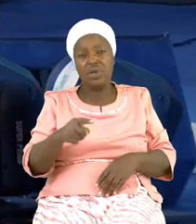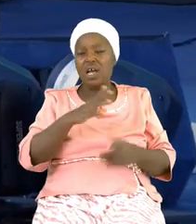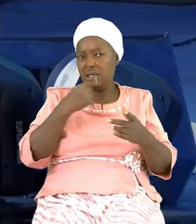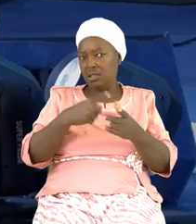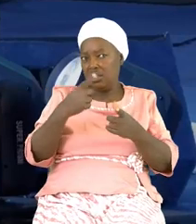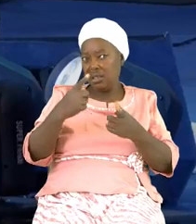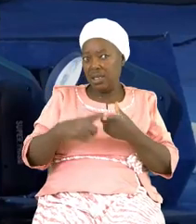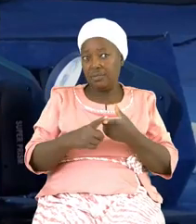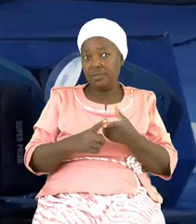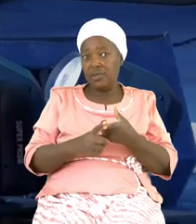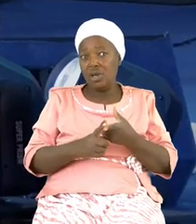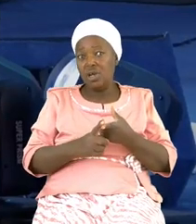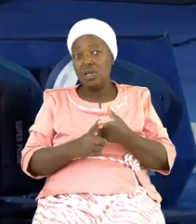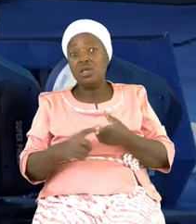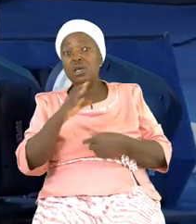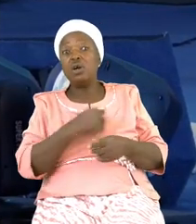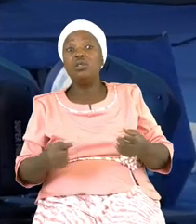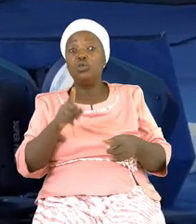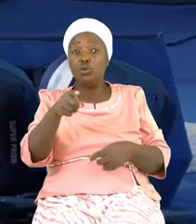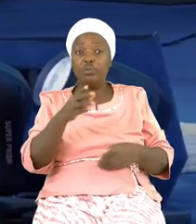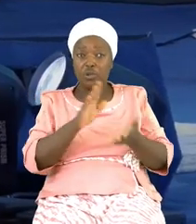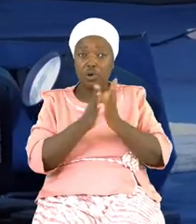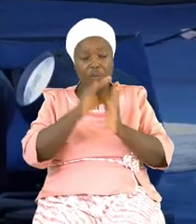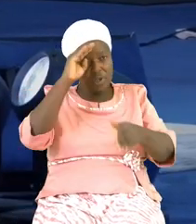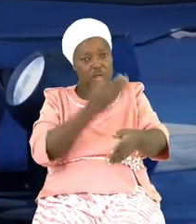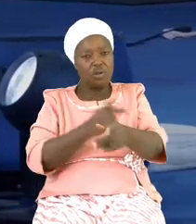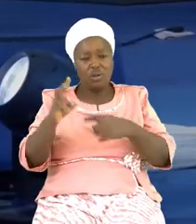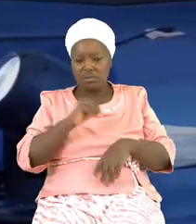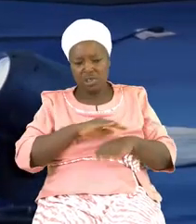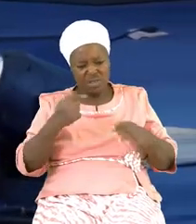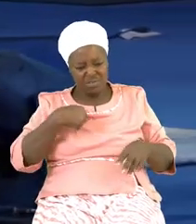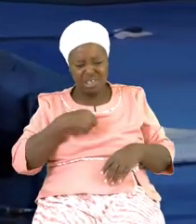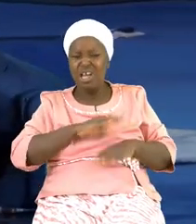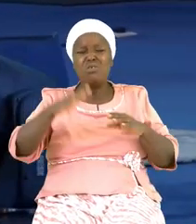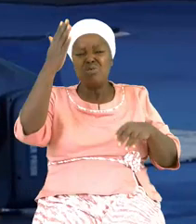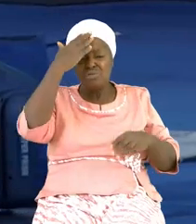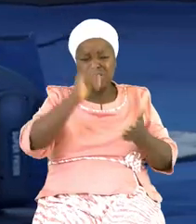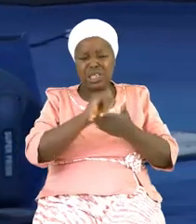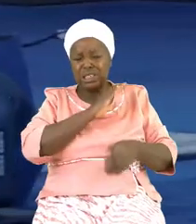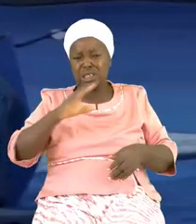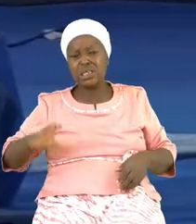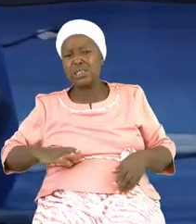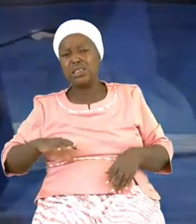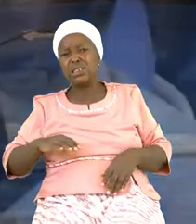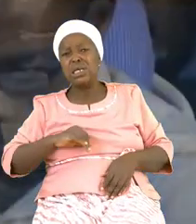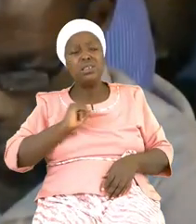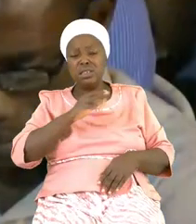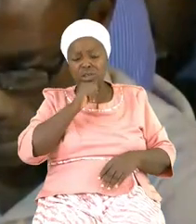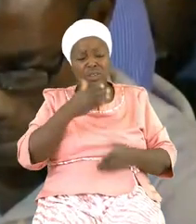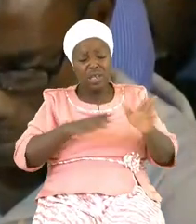become dishonest to him. I don't recognize that Christ. He didn't die for me.